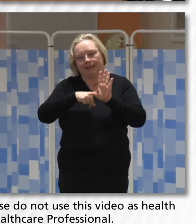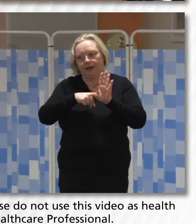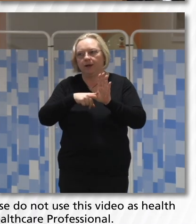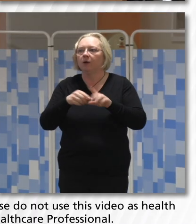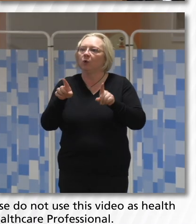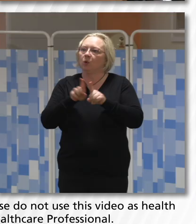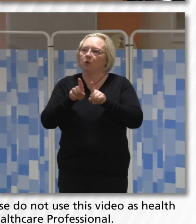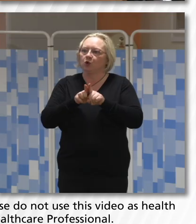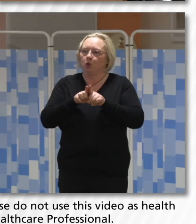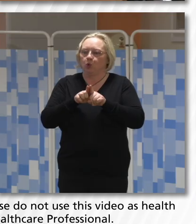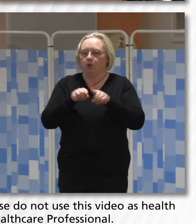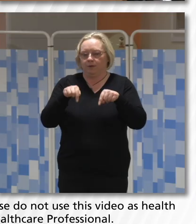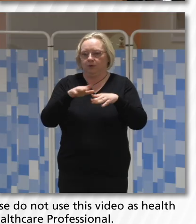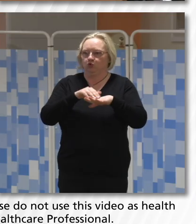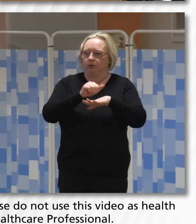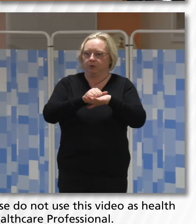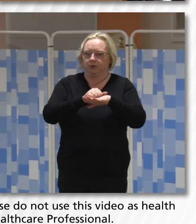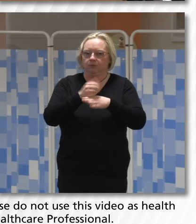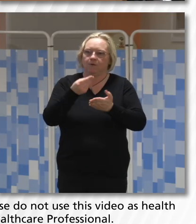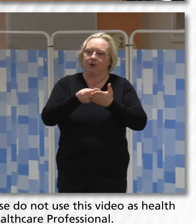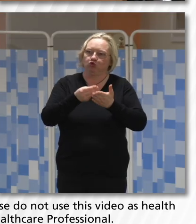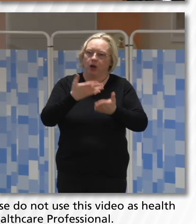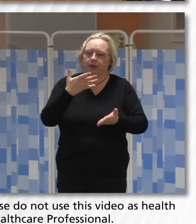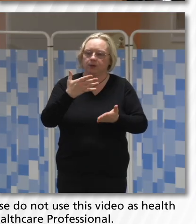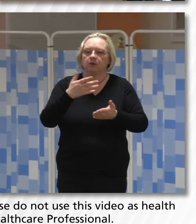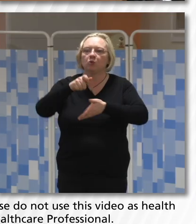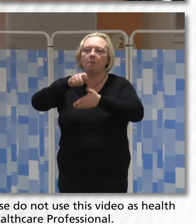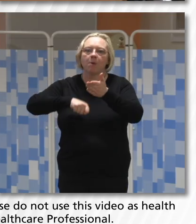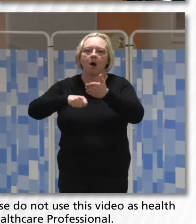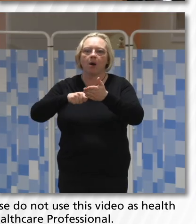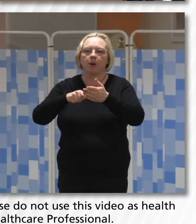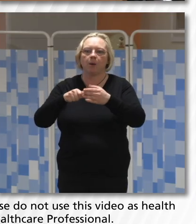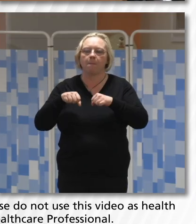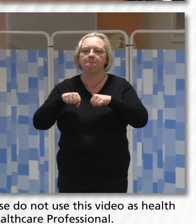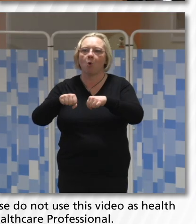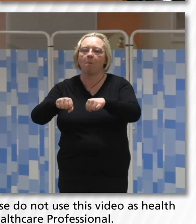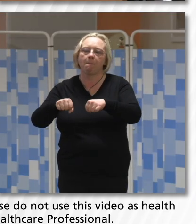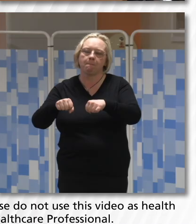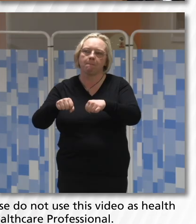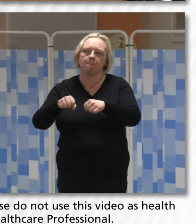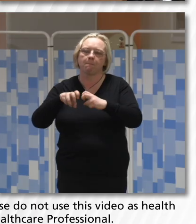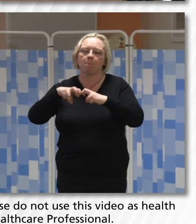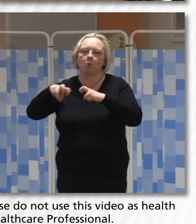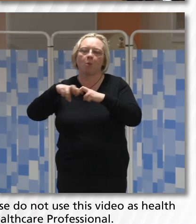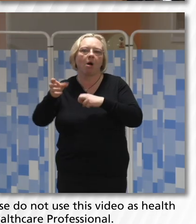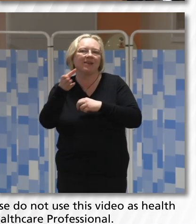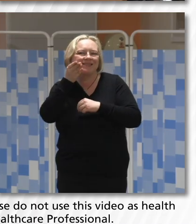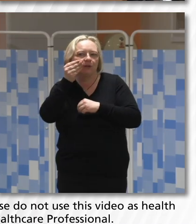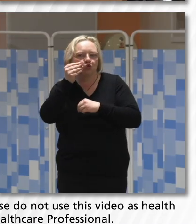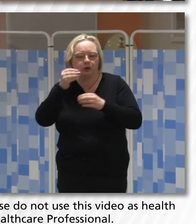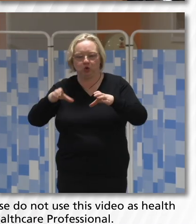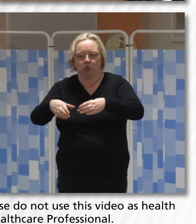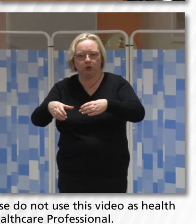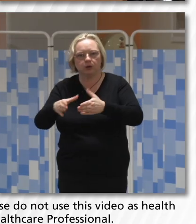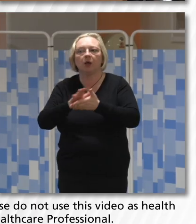thing we're doing this Christmas is fundraising to purchase a mobile sensory unit for children's outpatients, so that